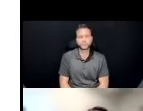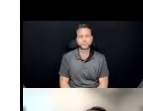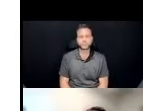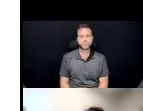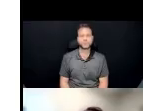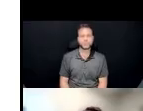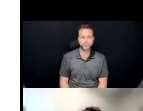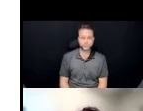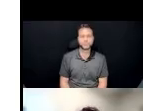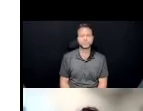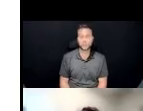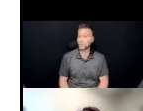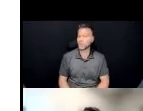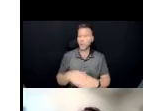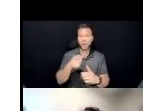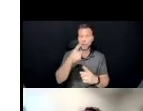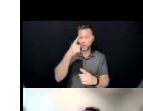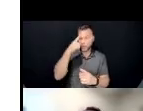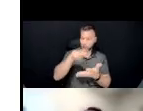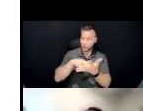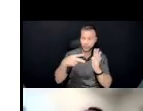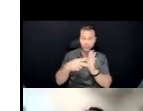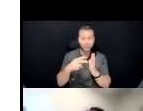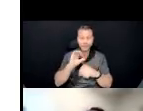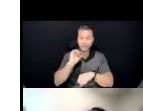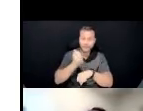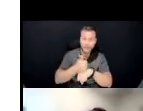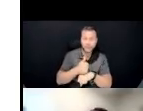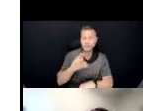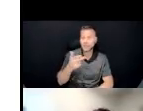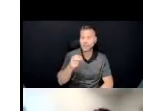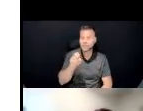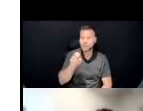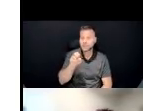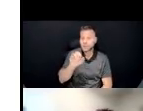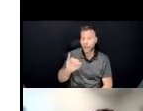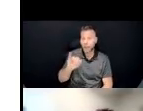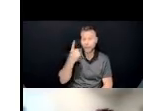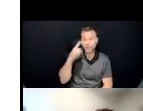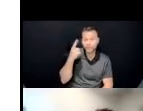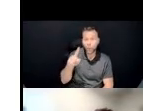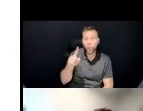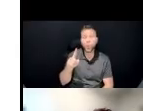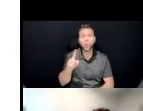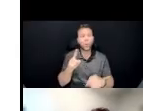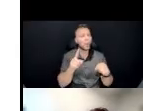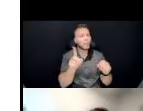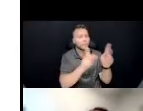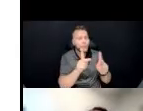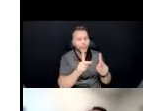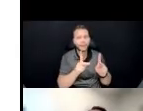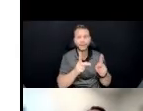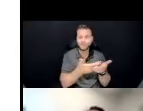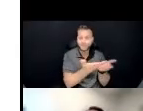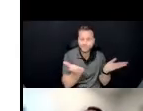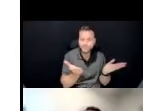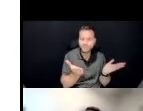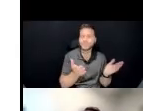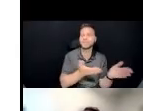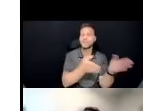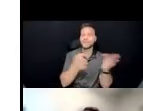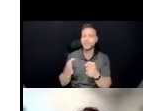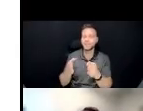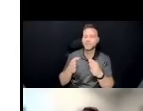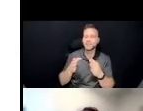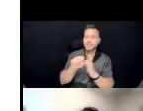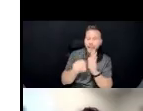The purpose of CHEI is to collaborate with community, state, and local partners, all of you, in using